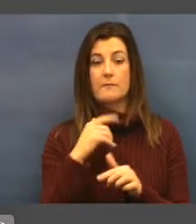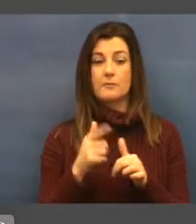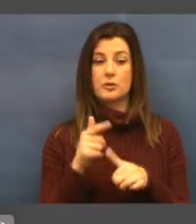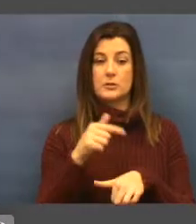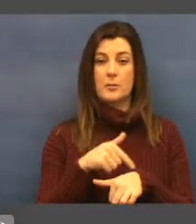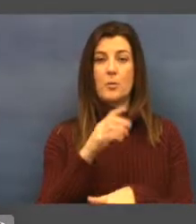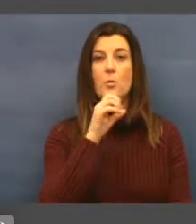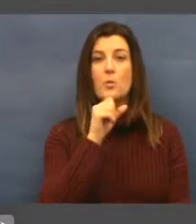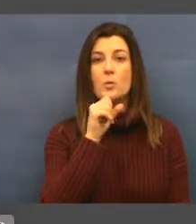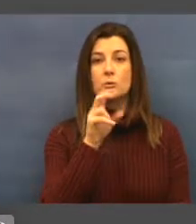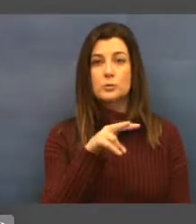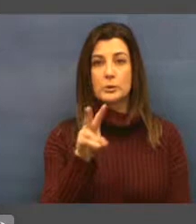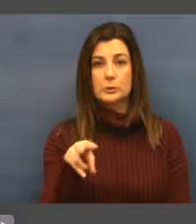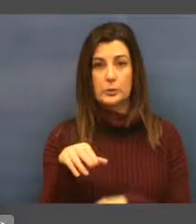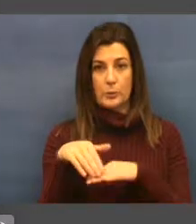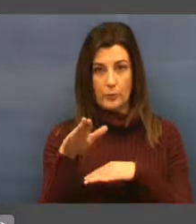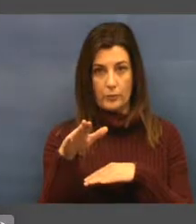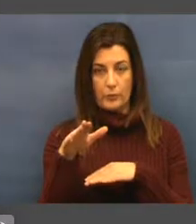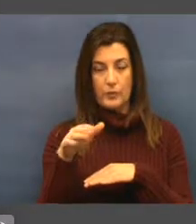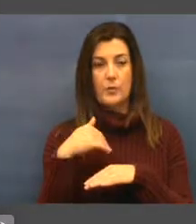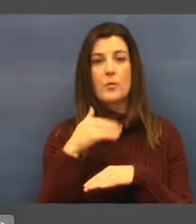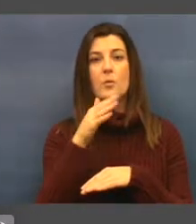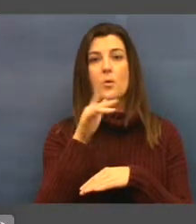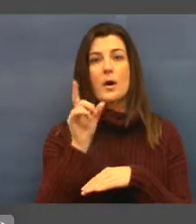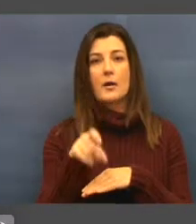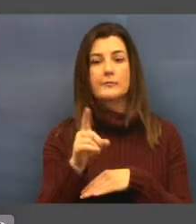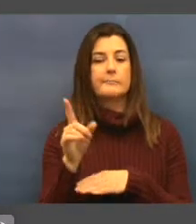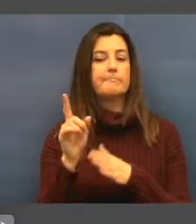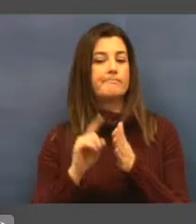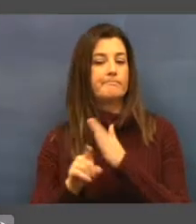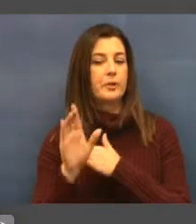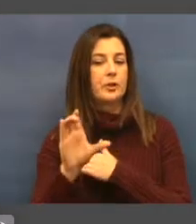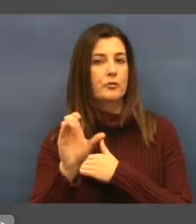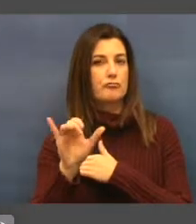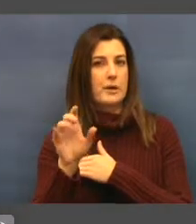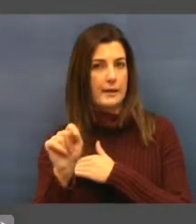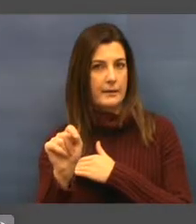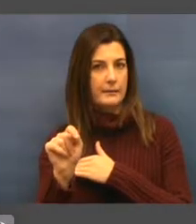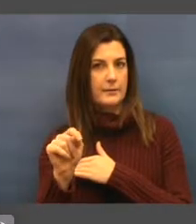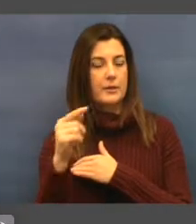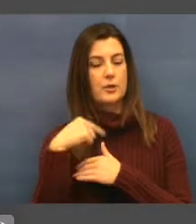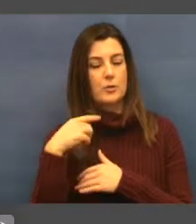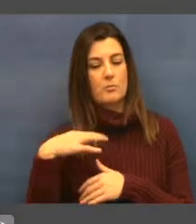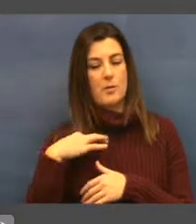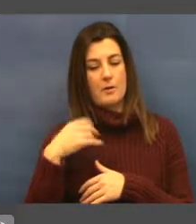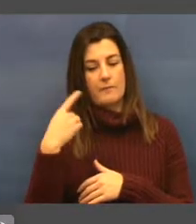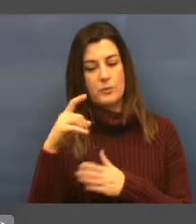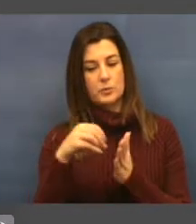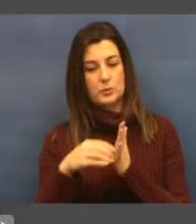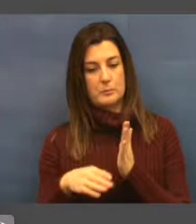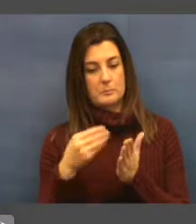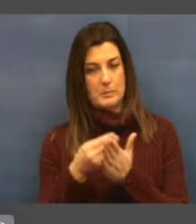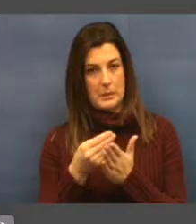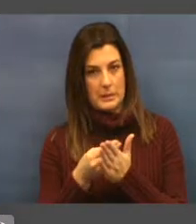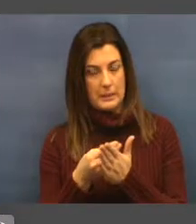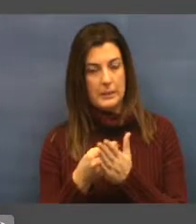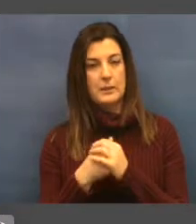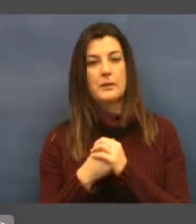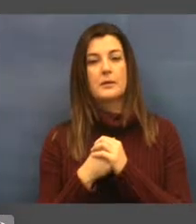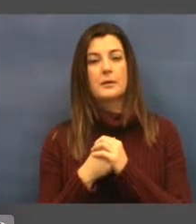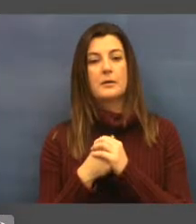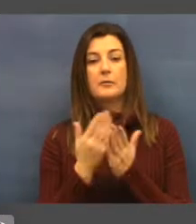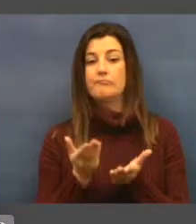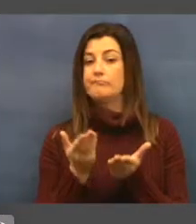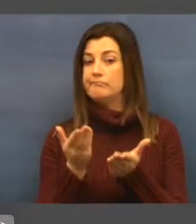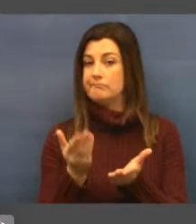or older, you will have to undergo a credit check when you apply for student funding. We do recommend that even